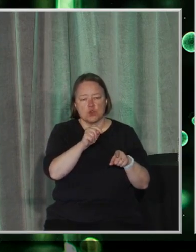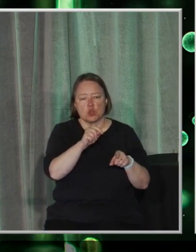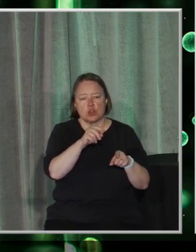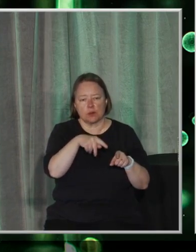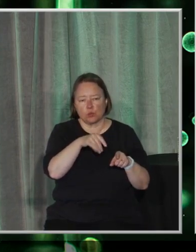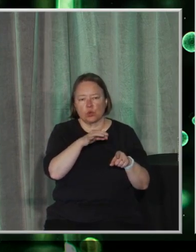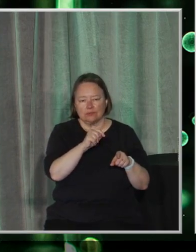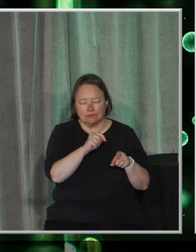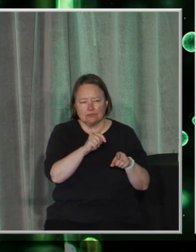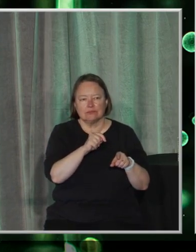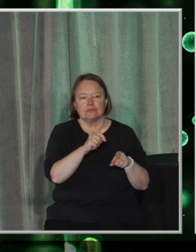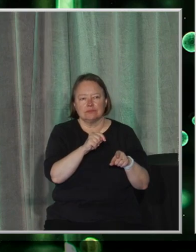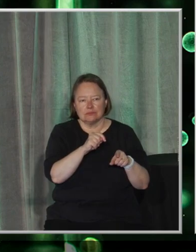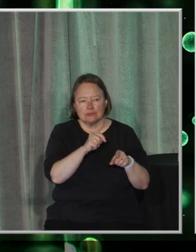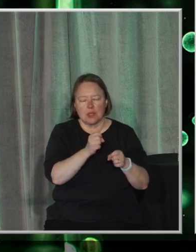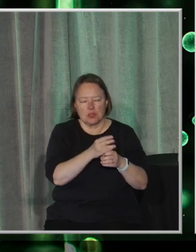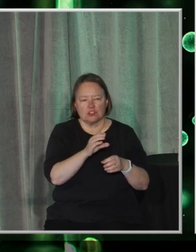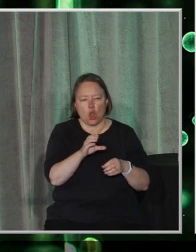to